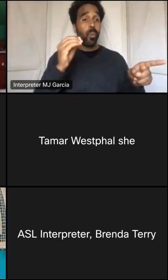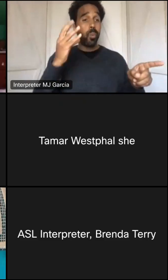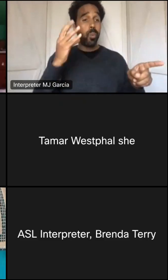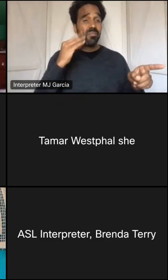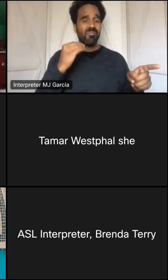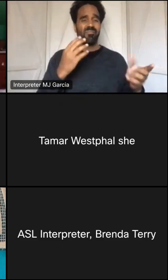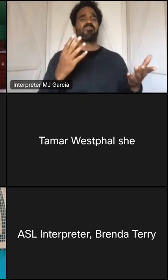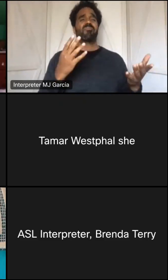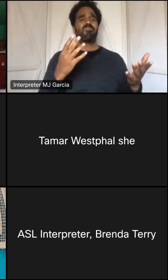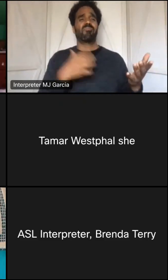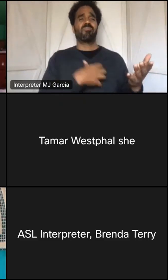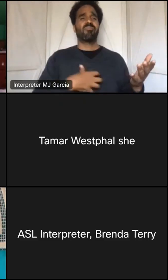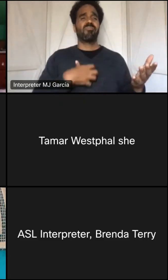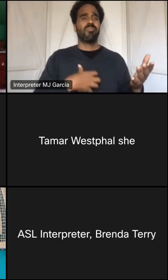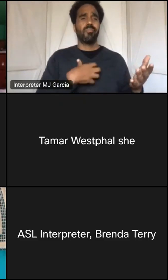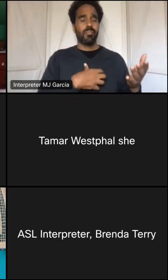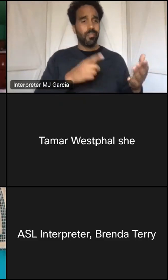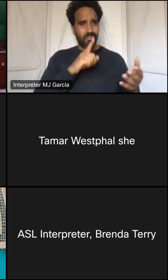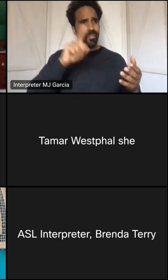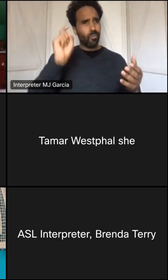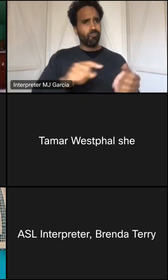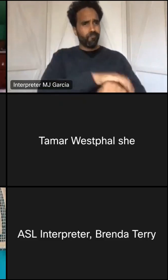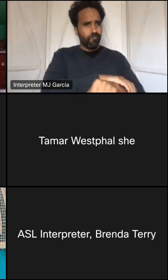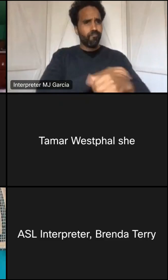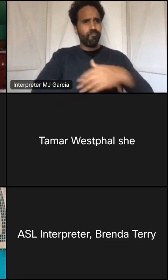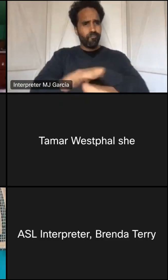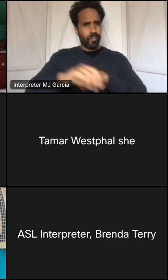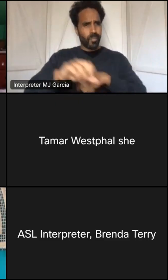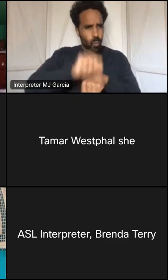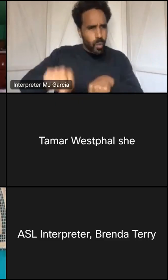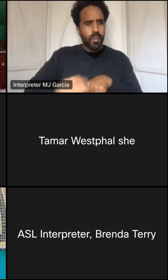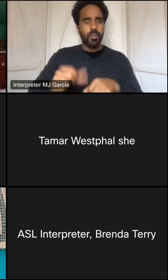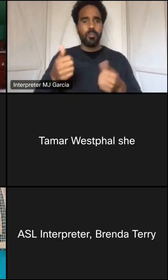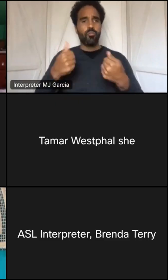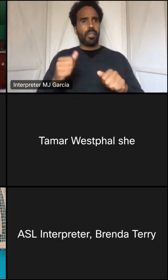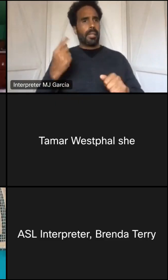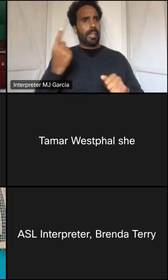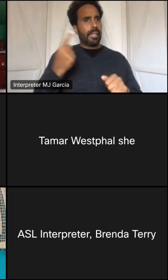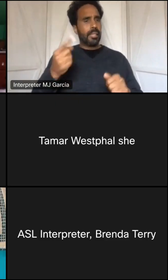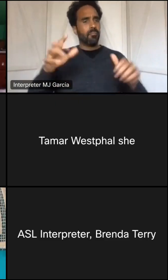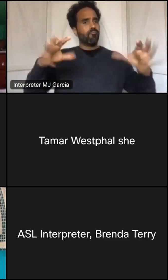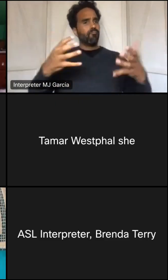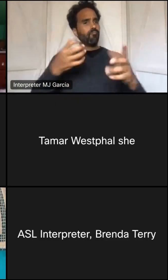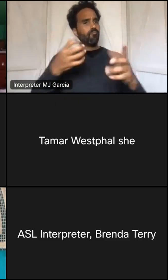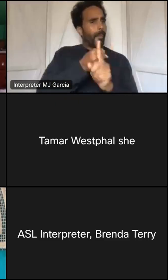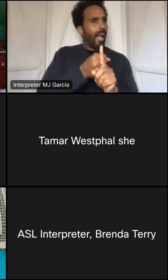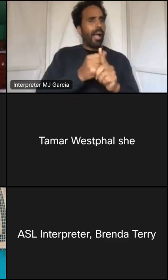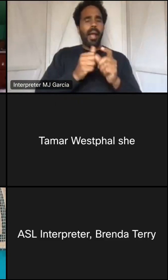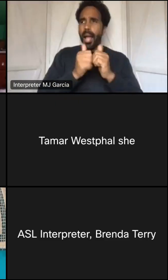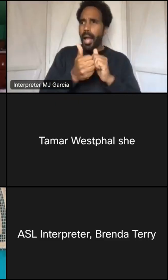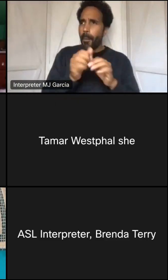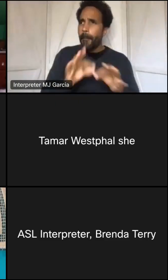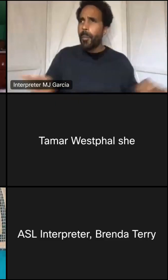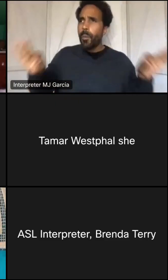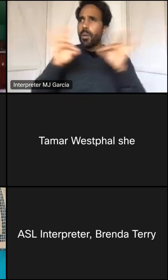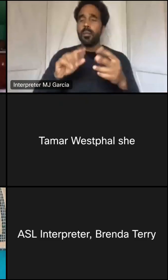putting in the actual work, engaging in collective impact strategies and engaging with other organizations and